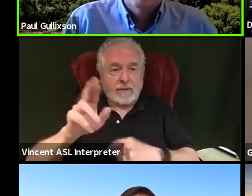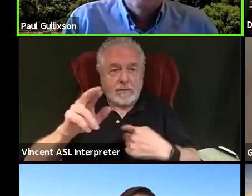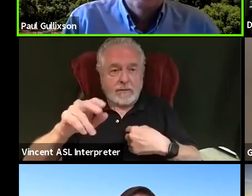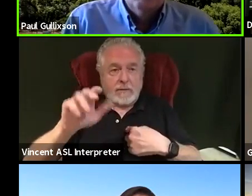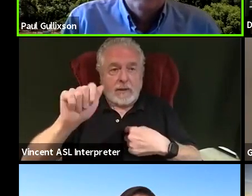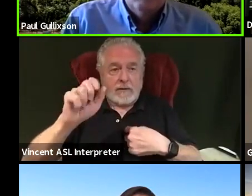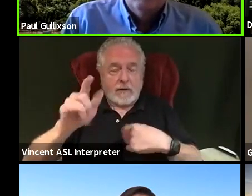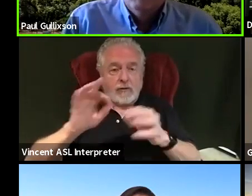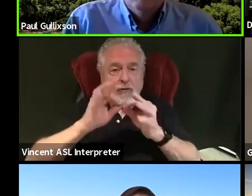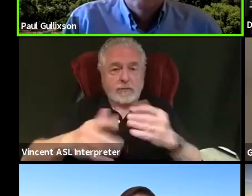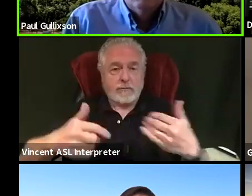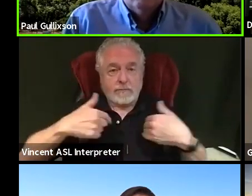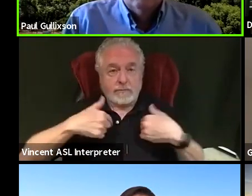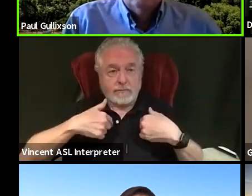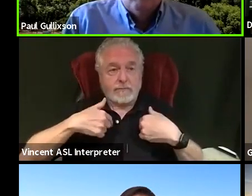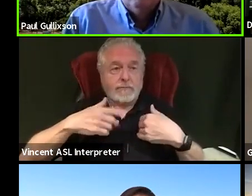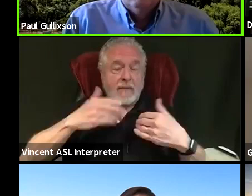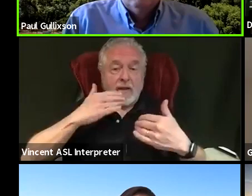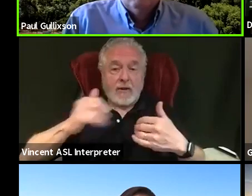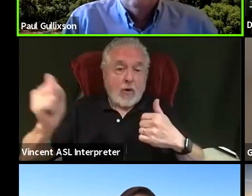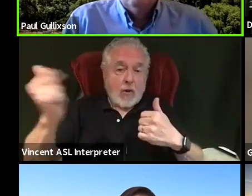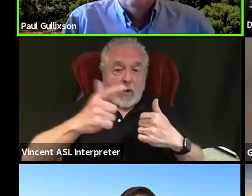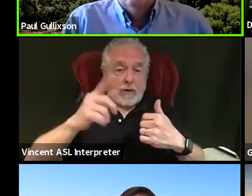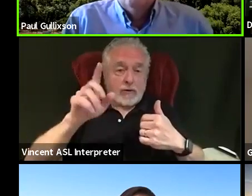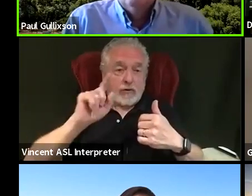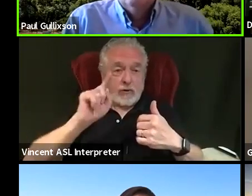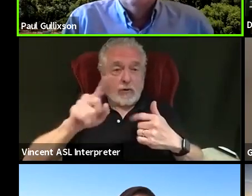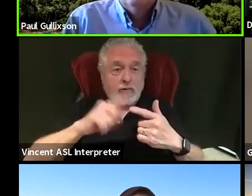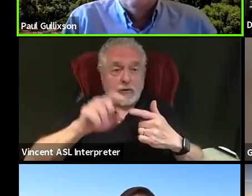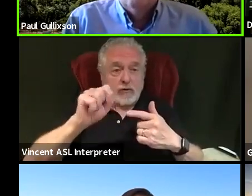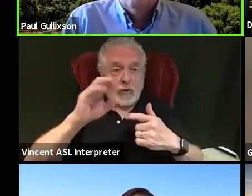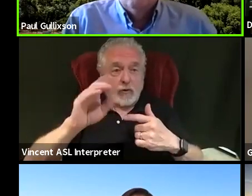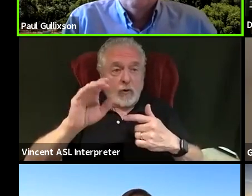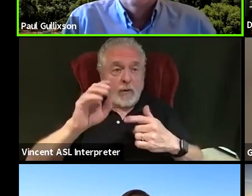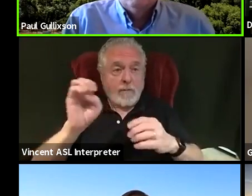our ASL interpreter. We encourage you all to go to